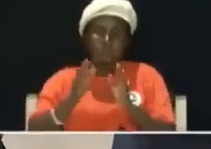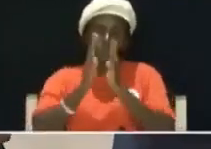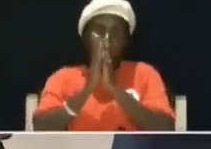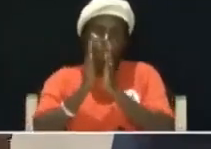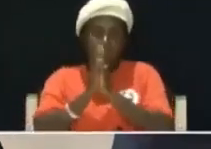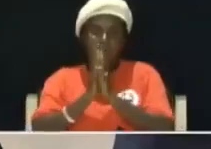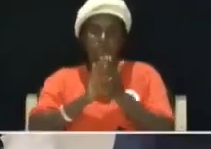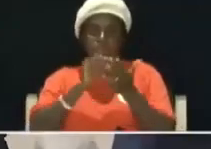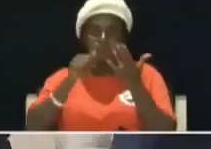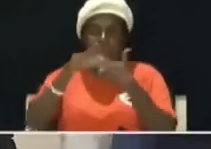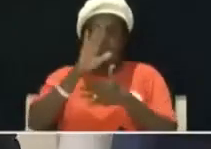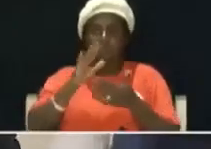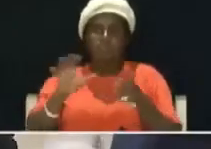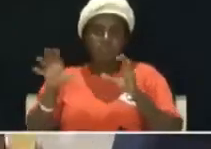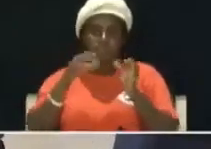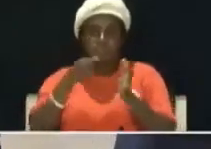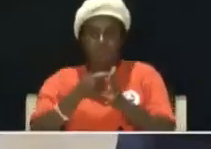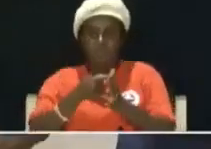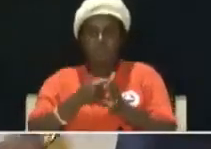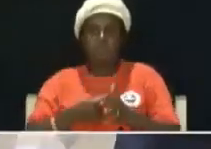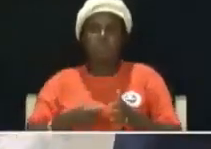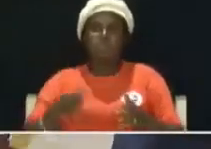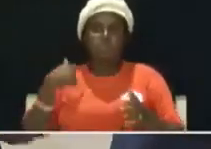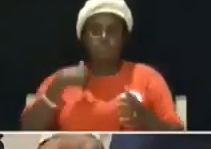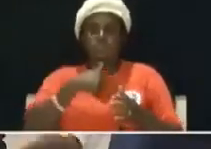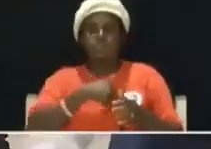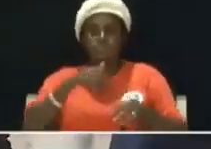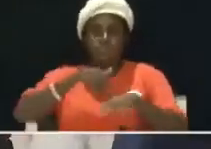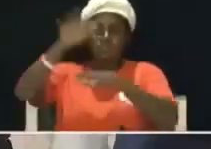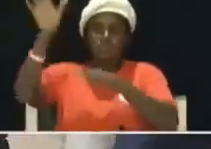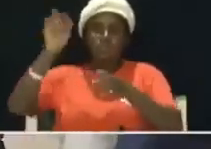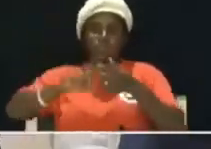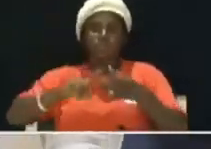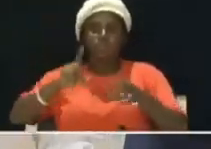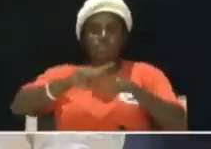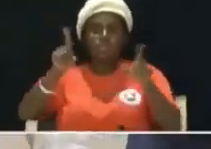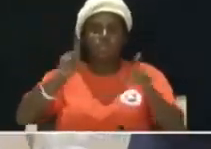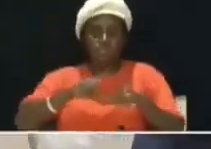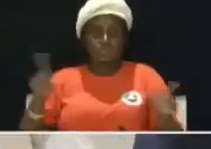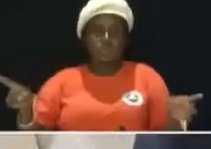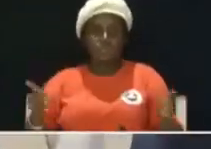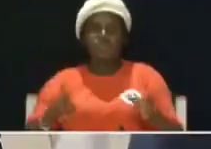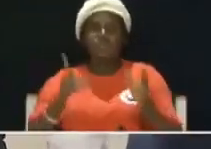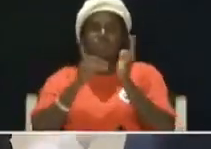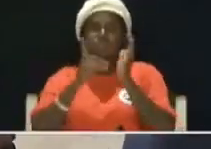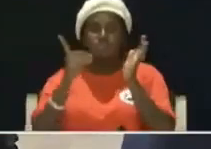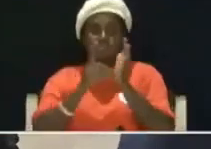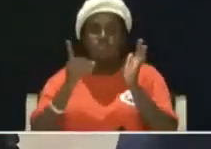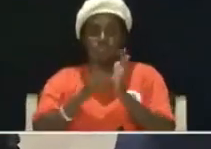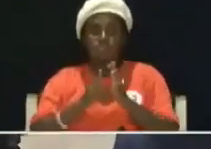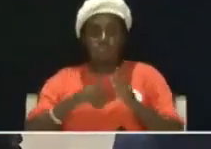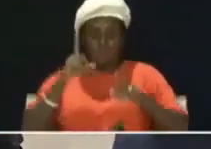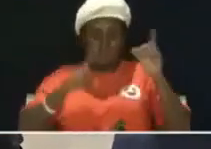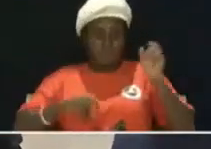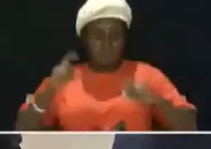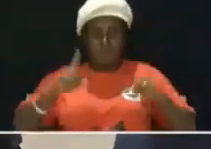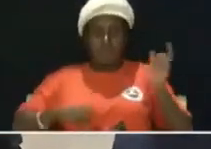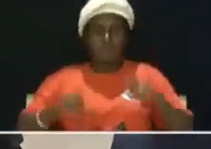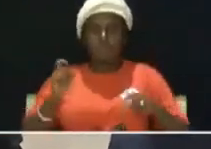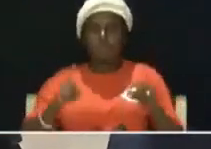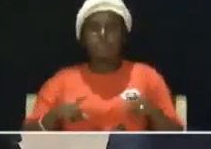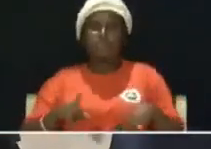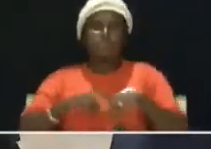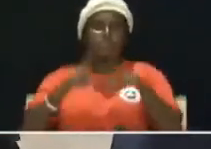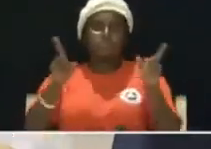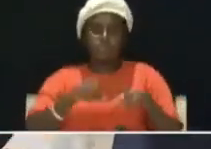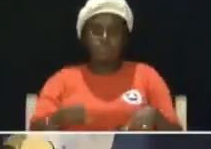that God will step in. We are referred to so many gynecologists. They subjected us to many, to